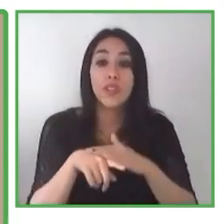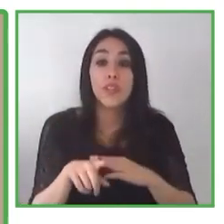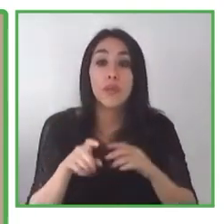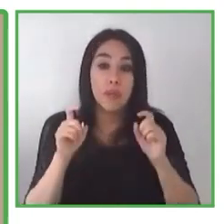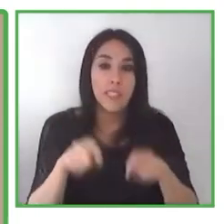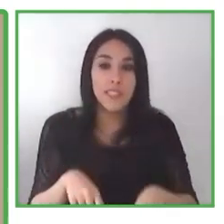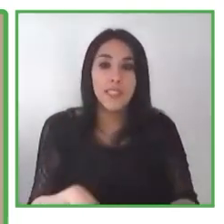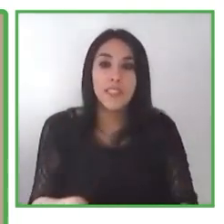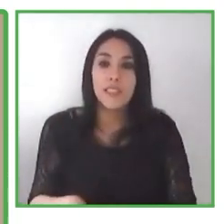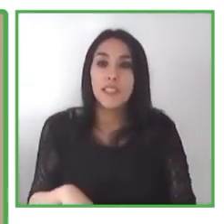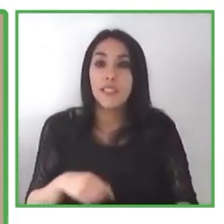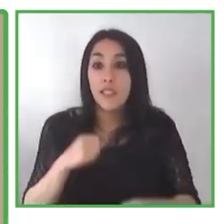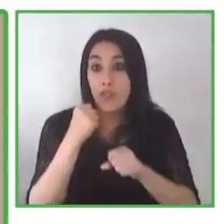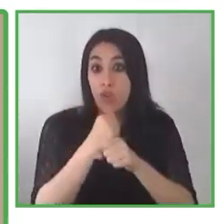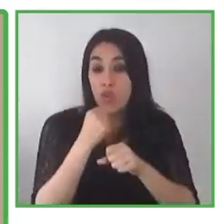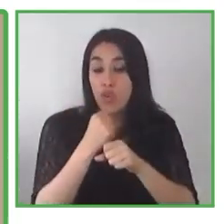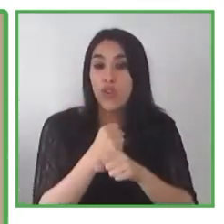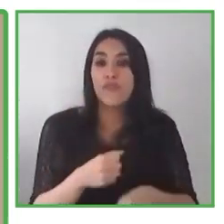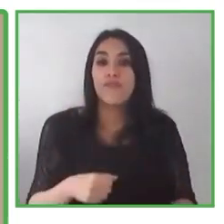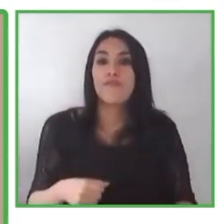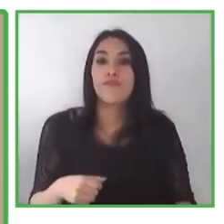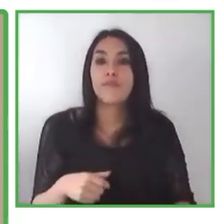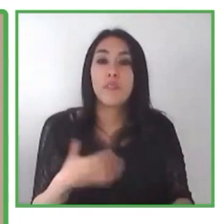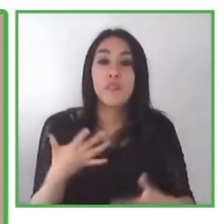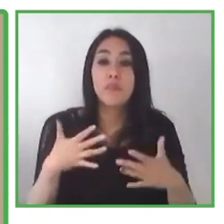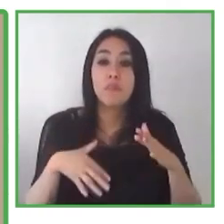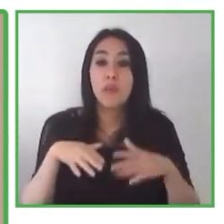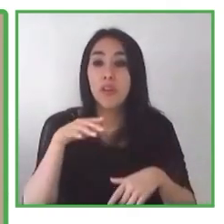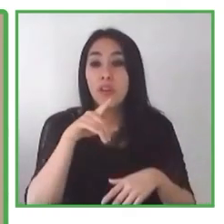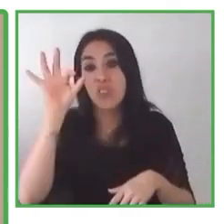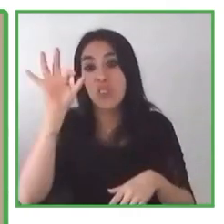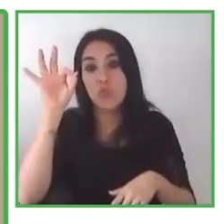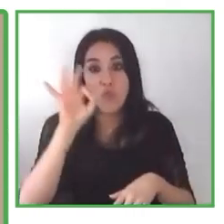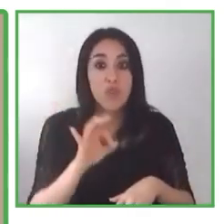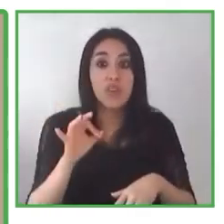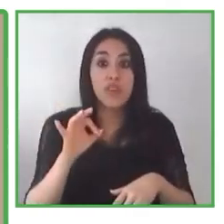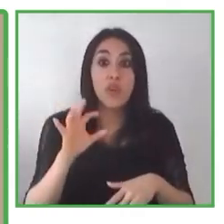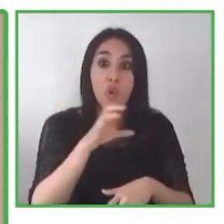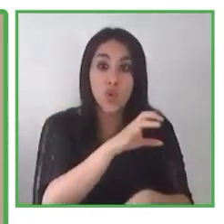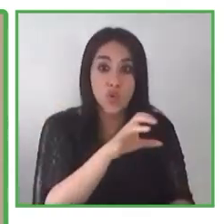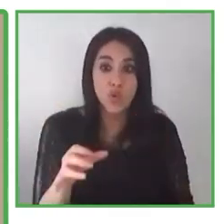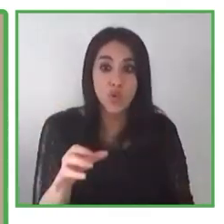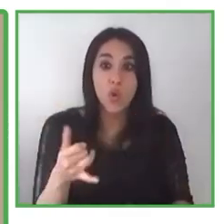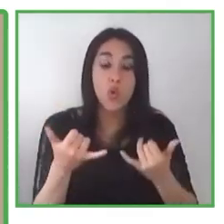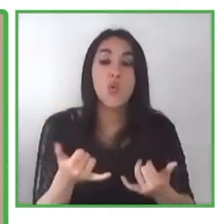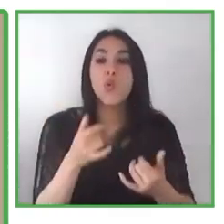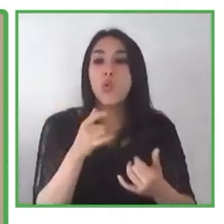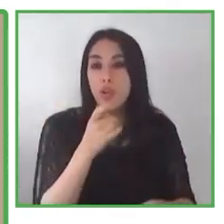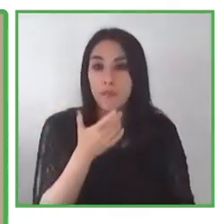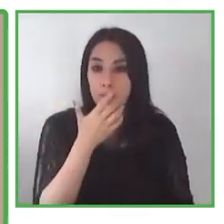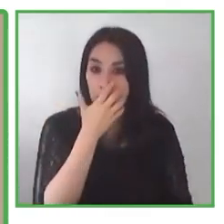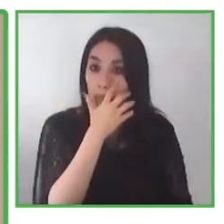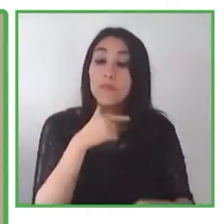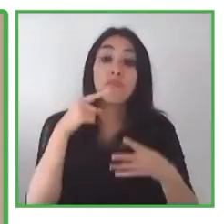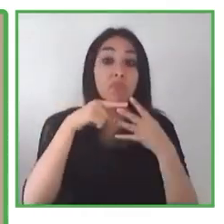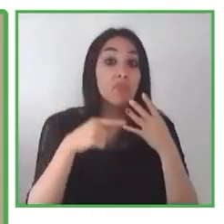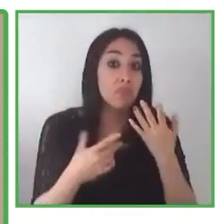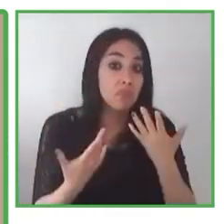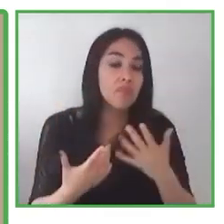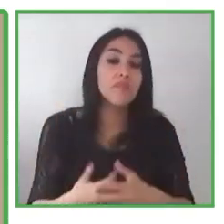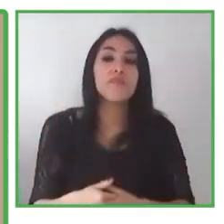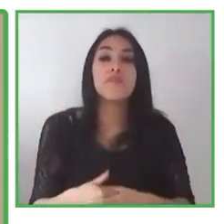laws for people with disabilities. So over 60% of the countries in this moment have